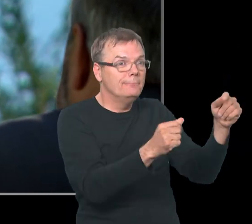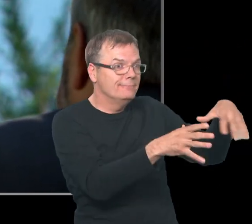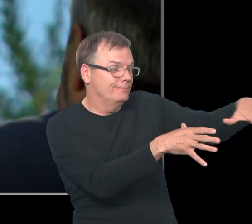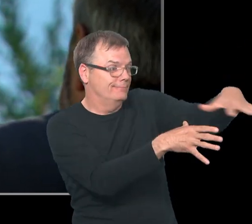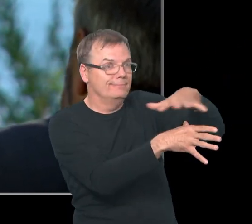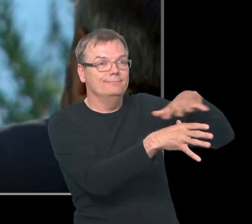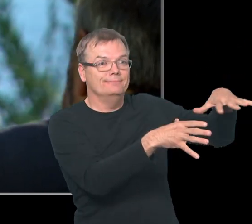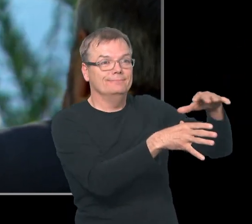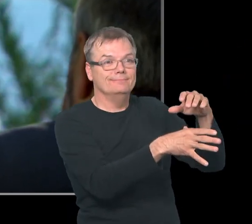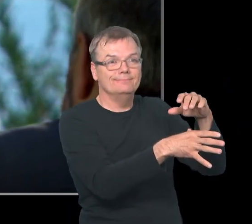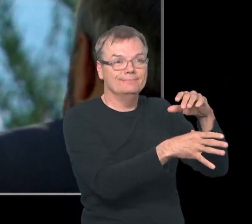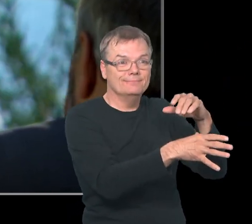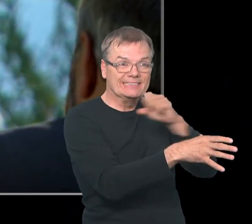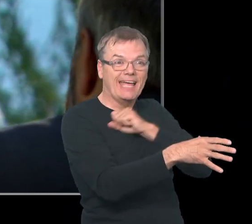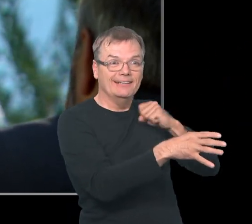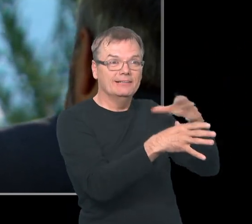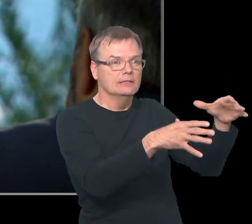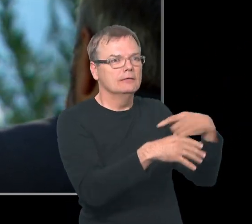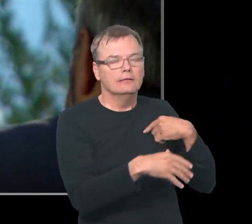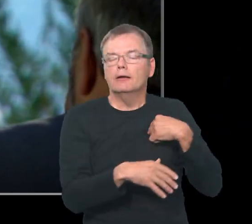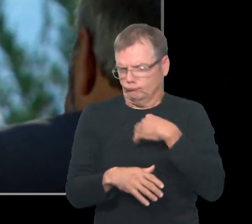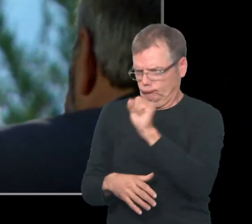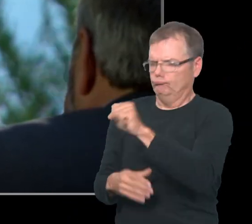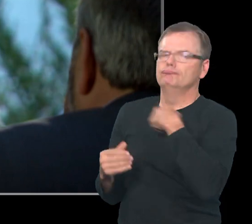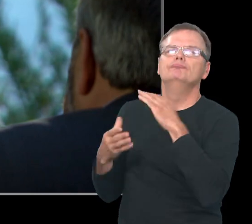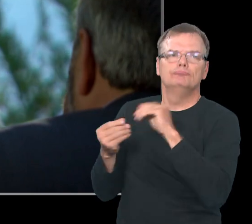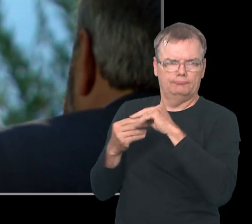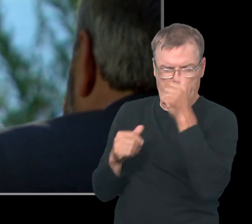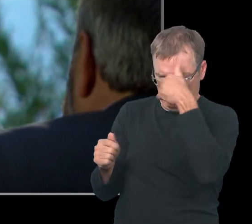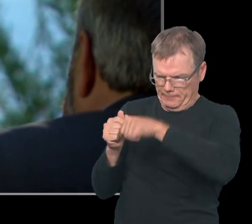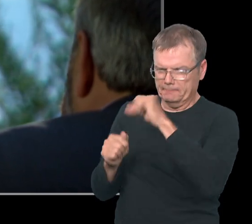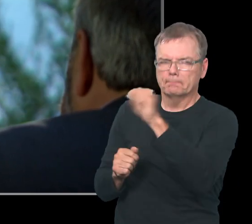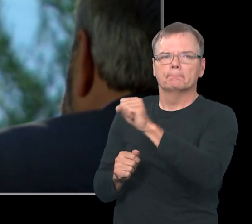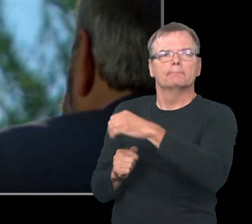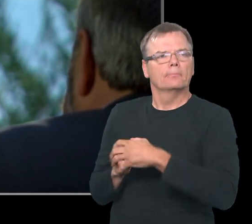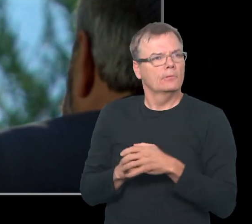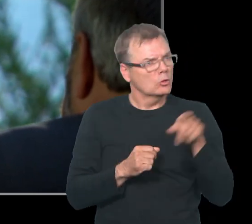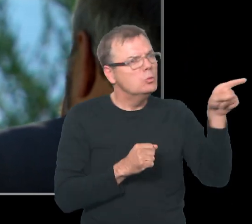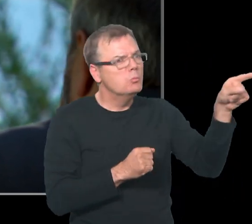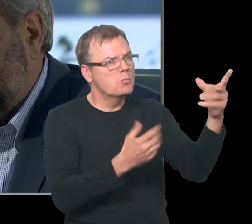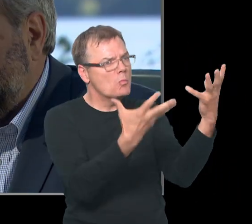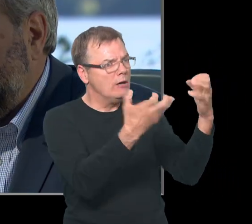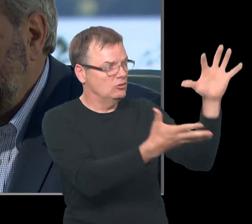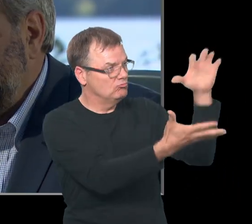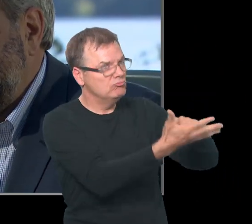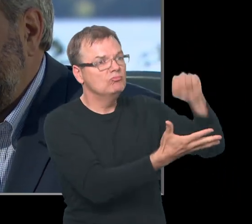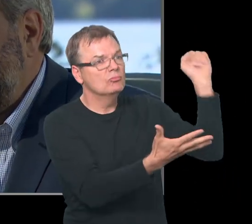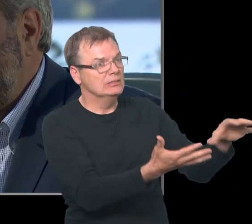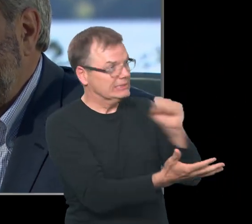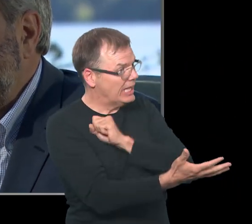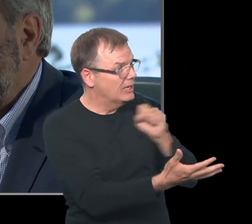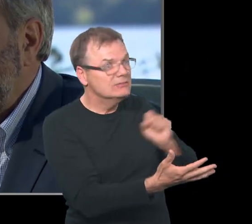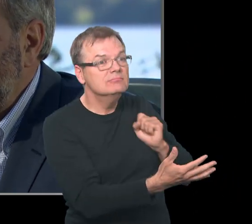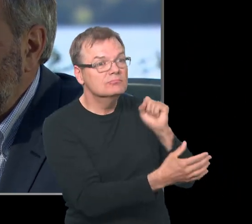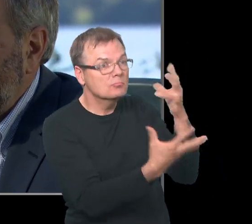You've made abolishing the Senate, just as all your predecessors in this, in NDP in the NDP, yes.